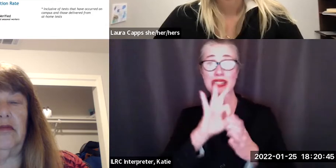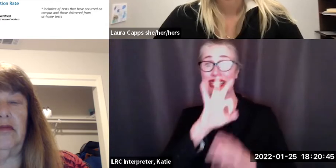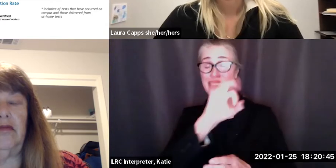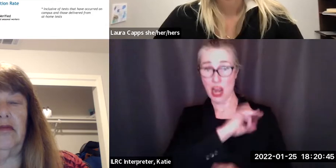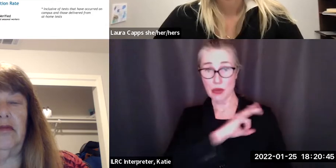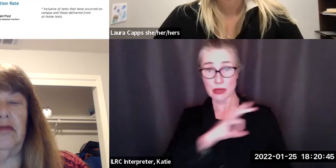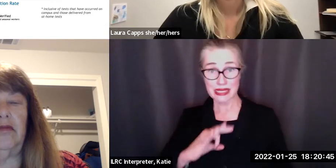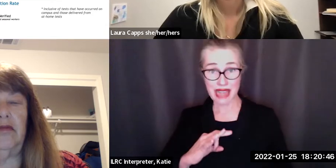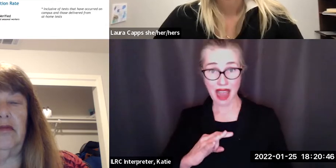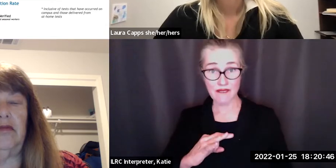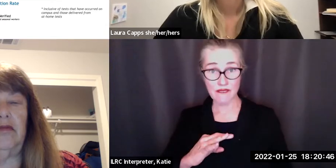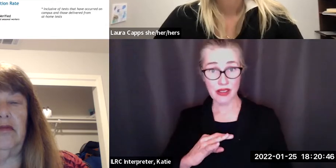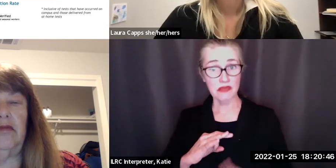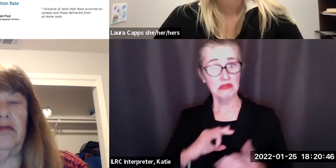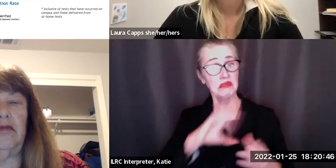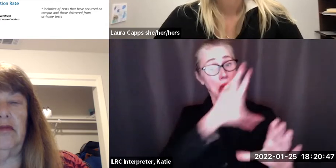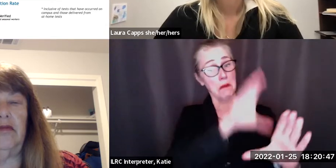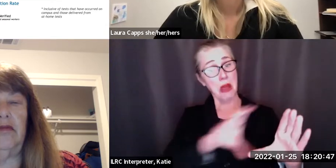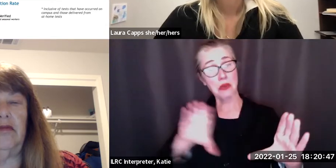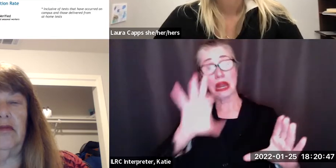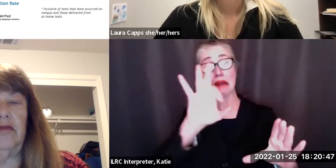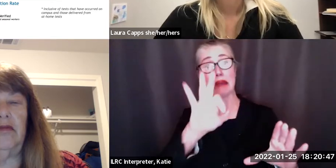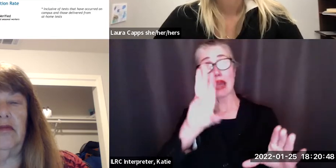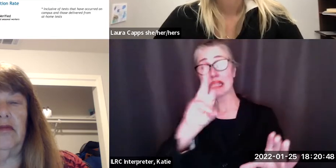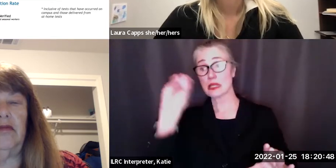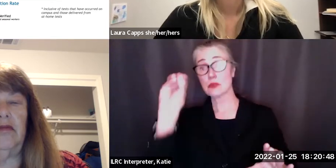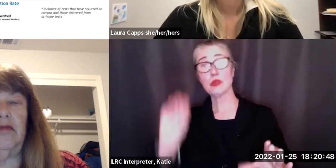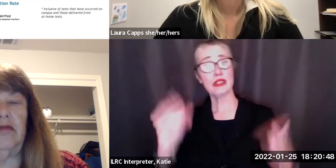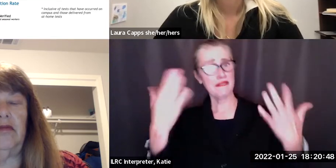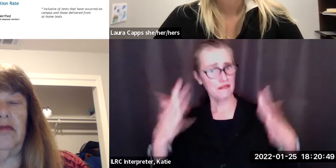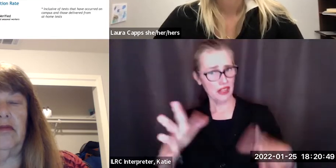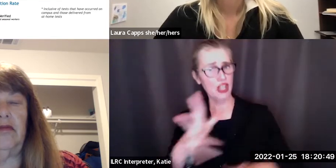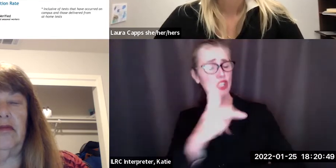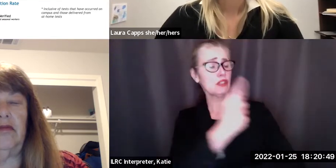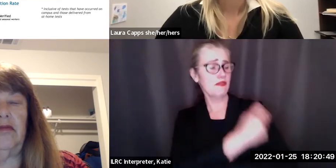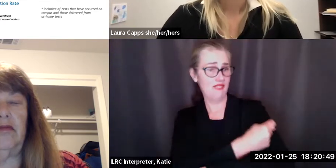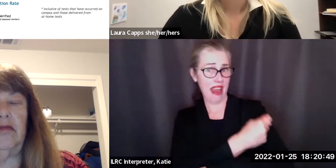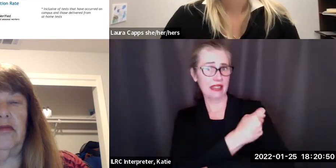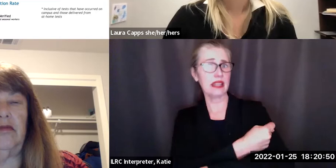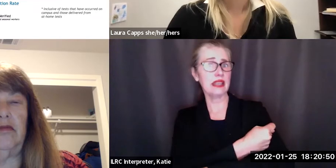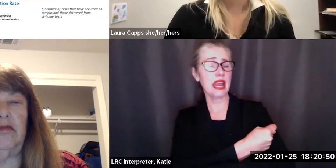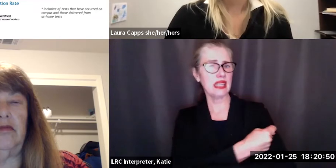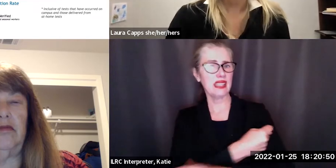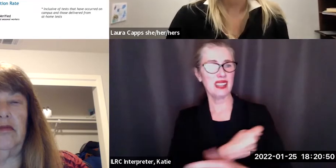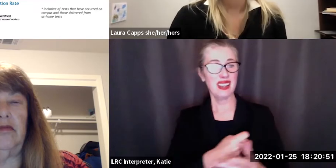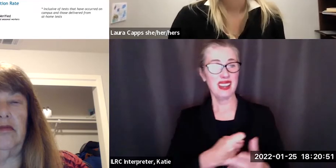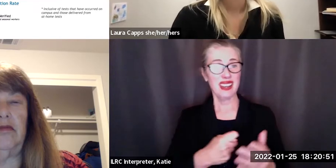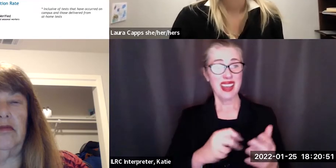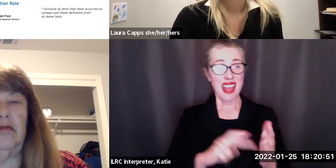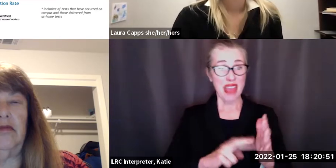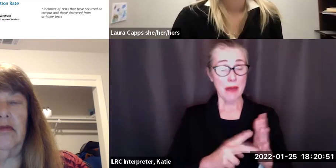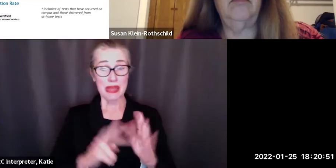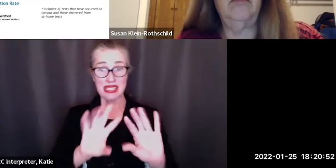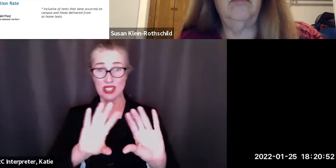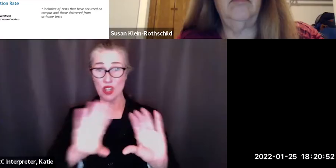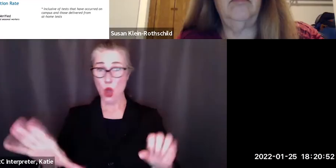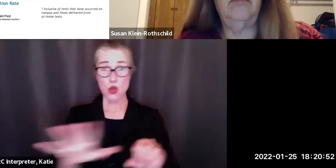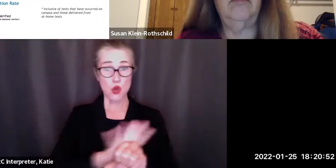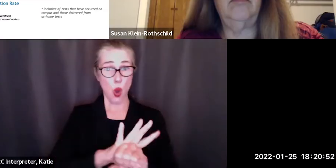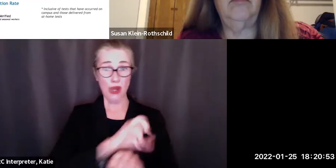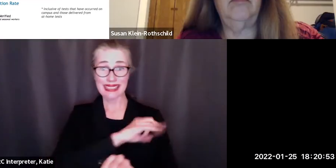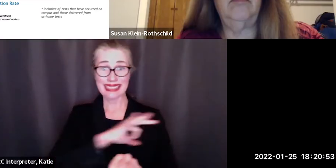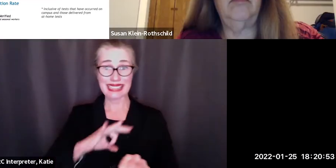actually give it a concrete number that's out of almost 1700 staff members we have